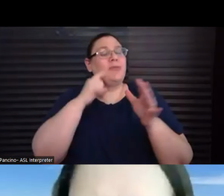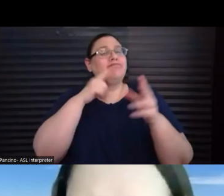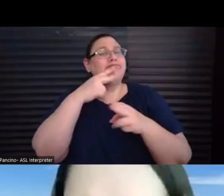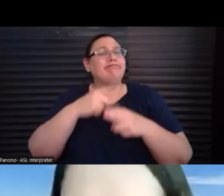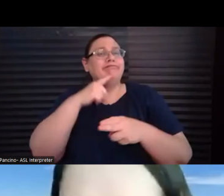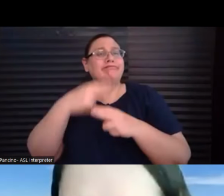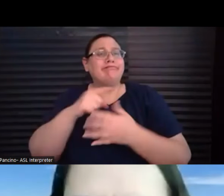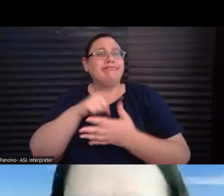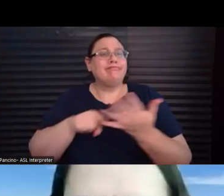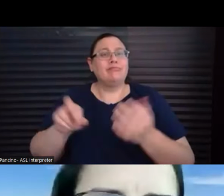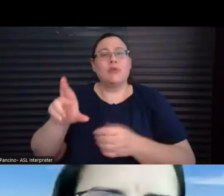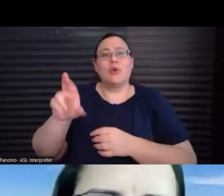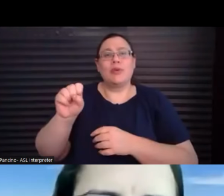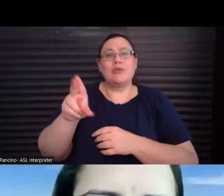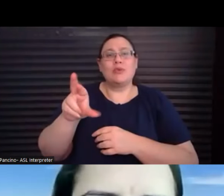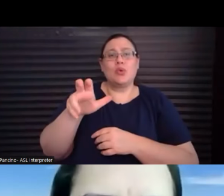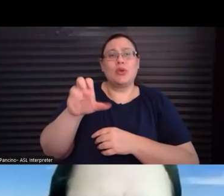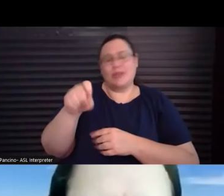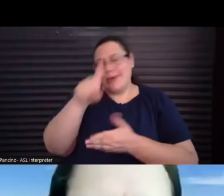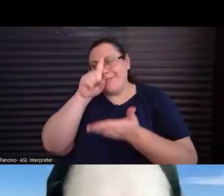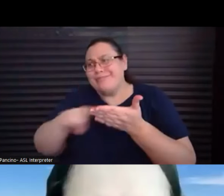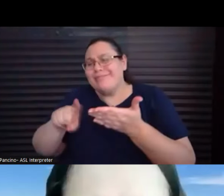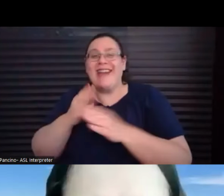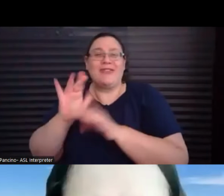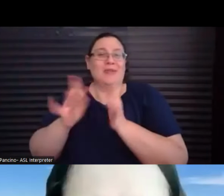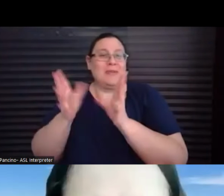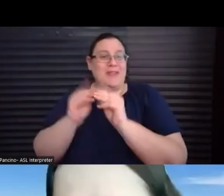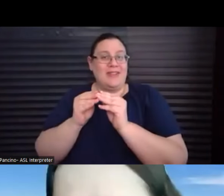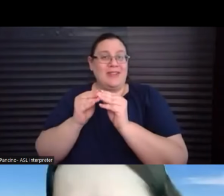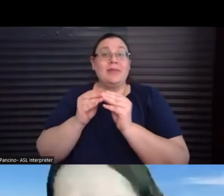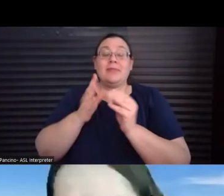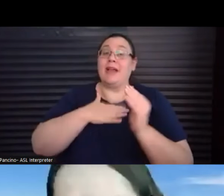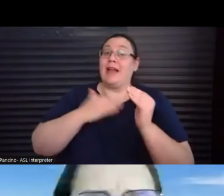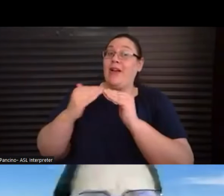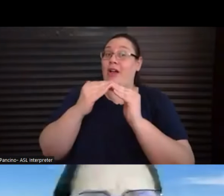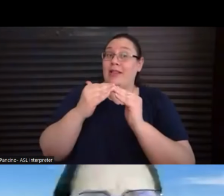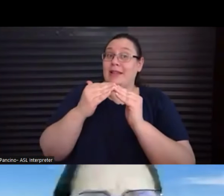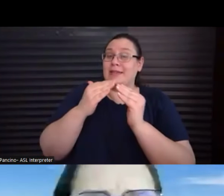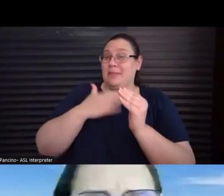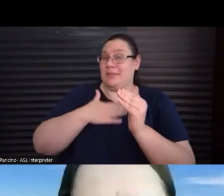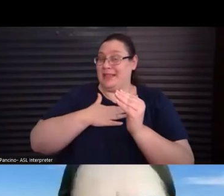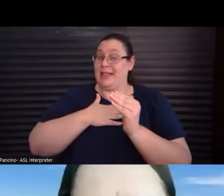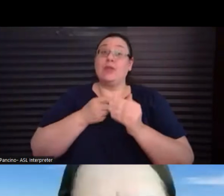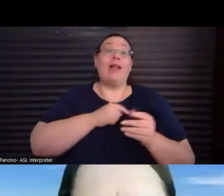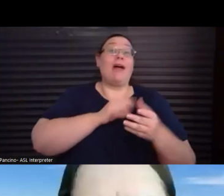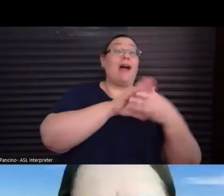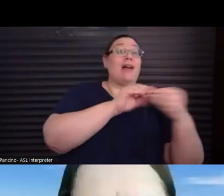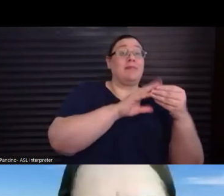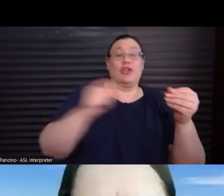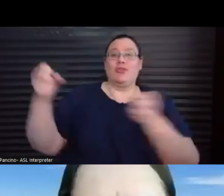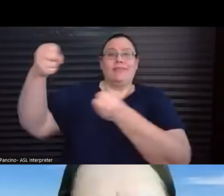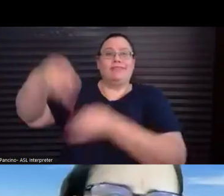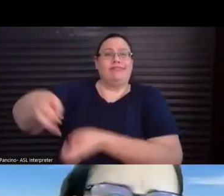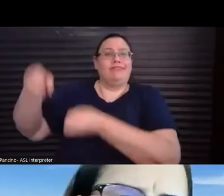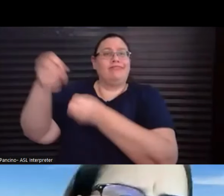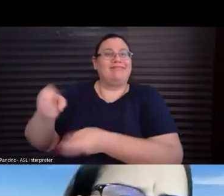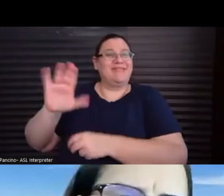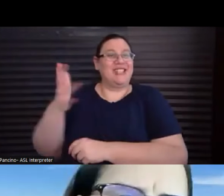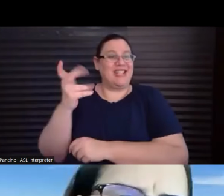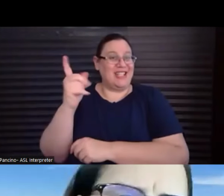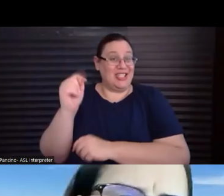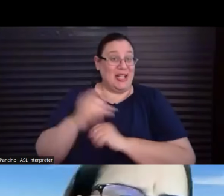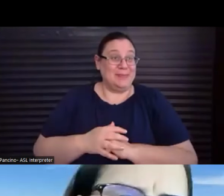look into after the webinar. LEAD colleagues, can you please insert these resources into the chat as I mention them?